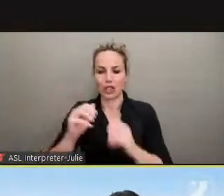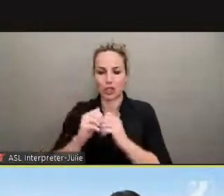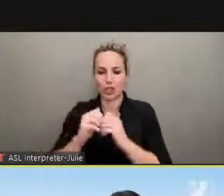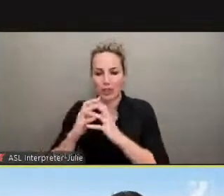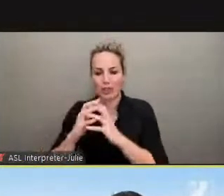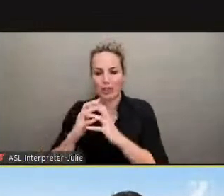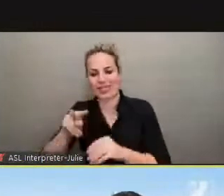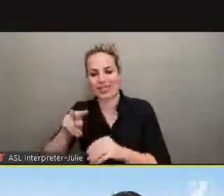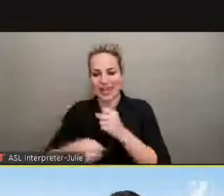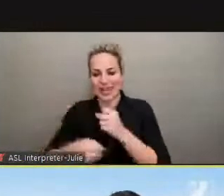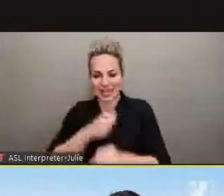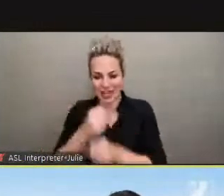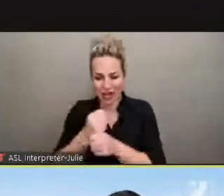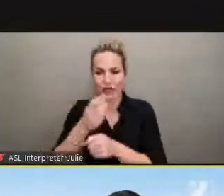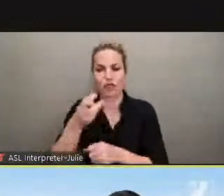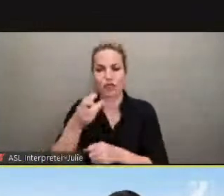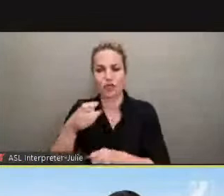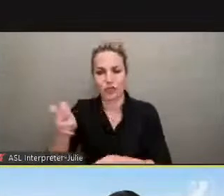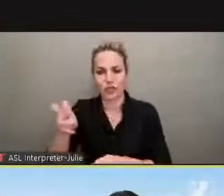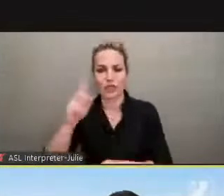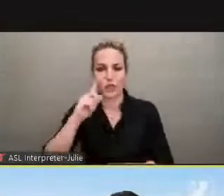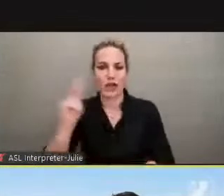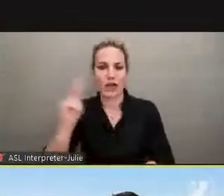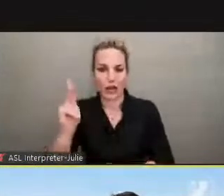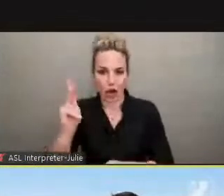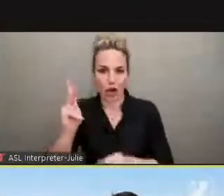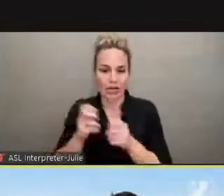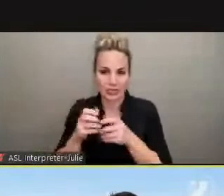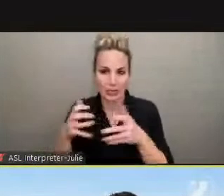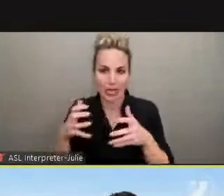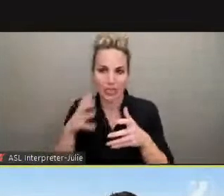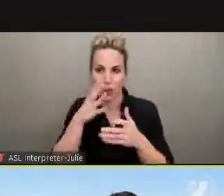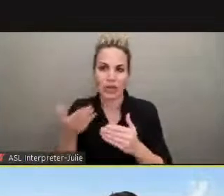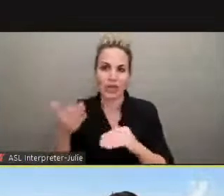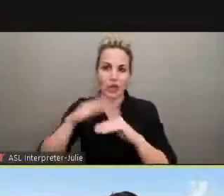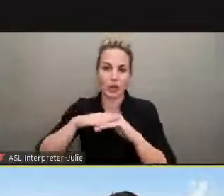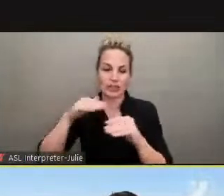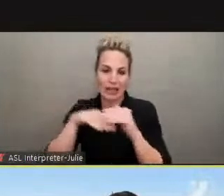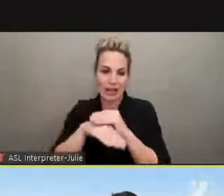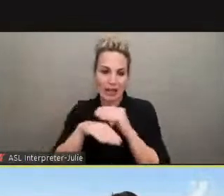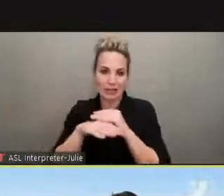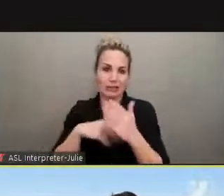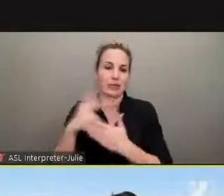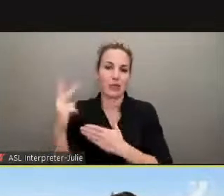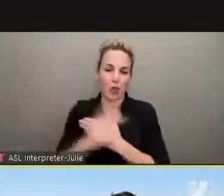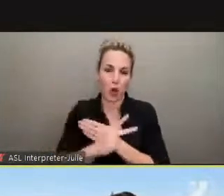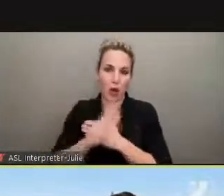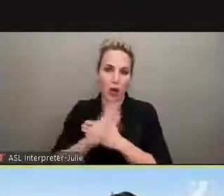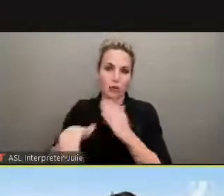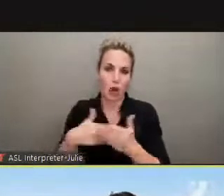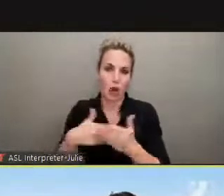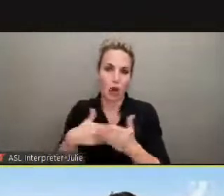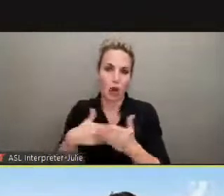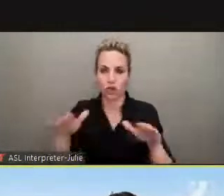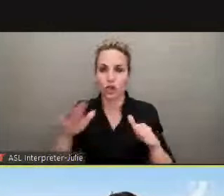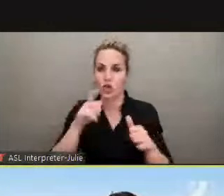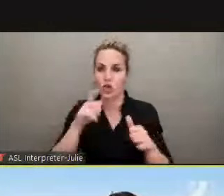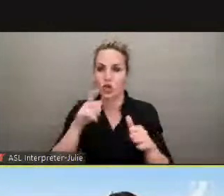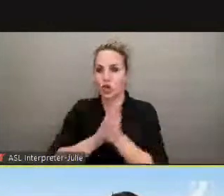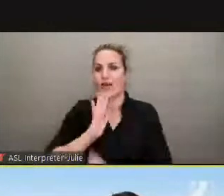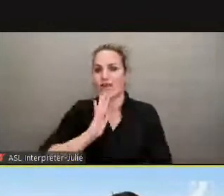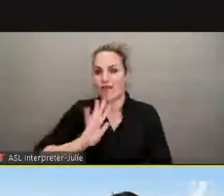year of transitional kindergarten expansion, which will increase access to the program to all children turning 5 years